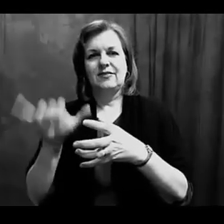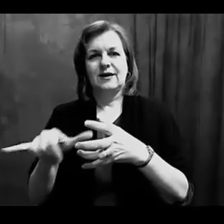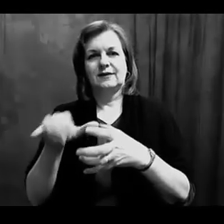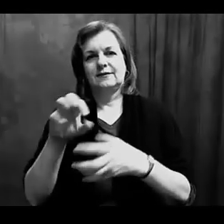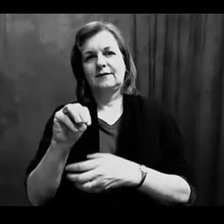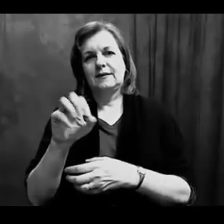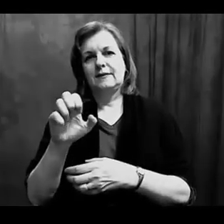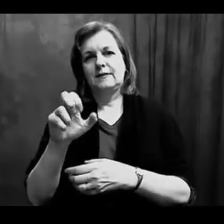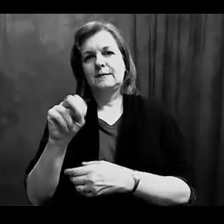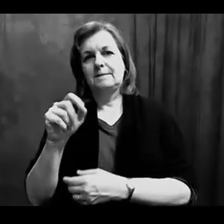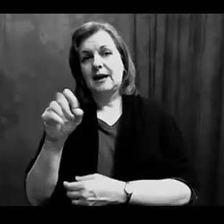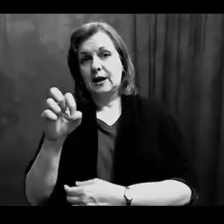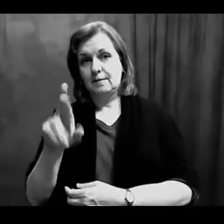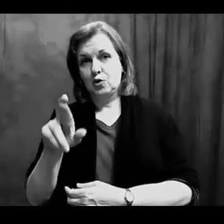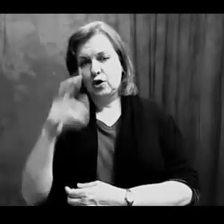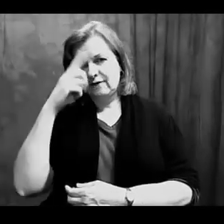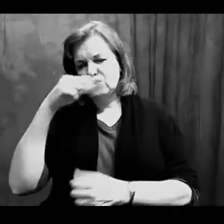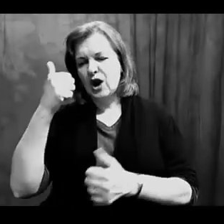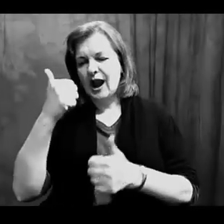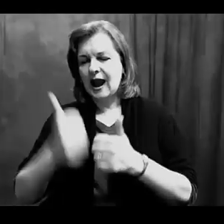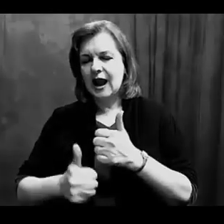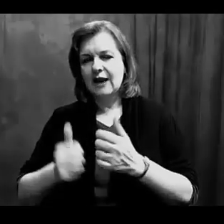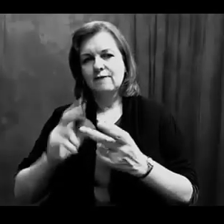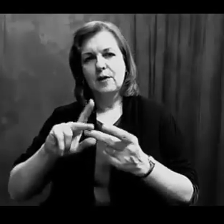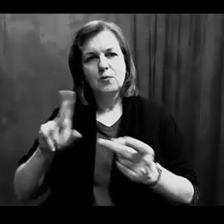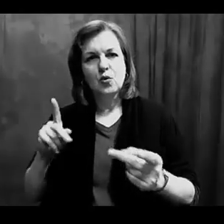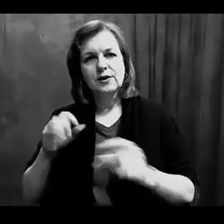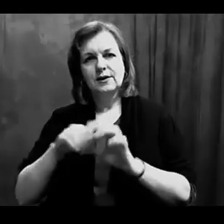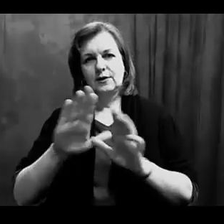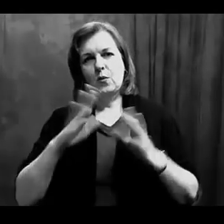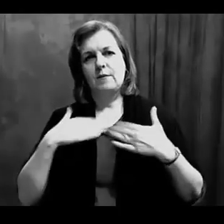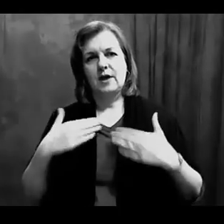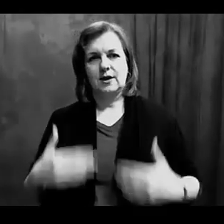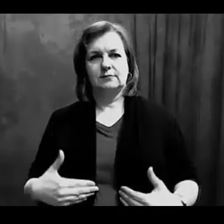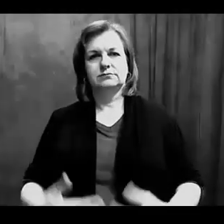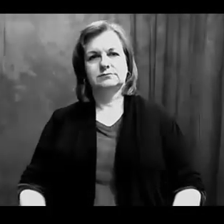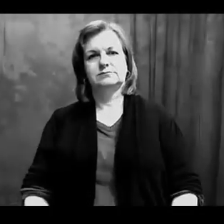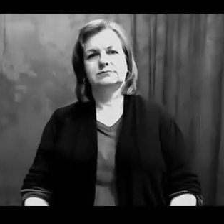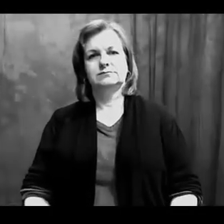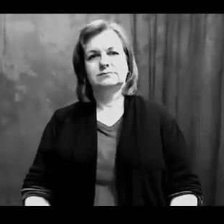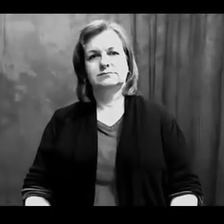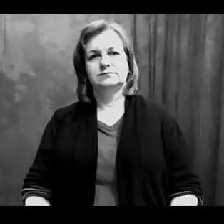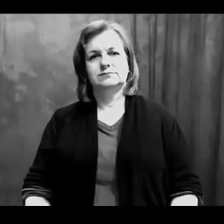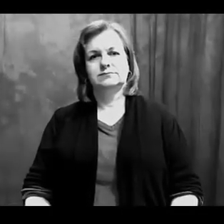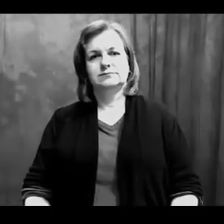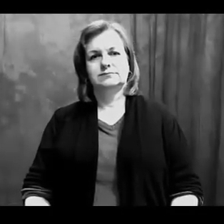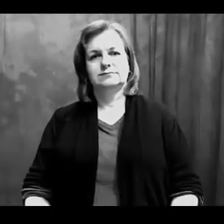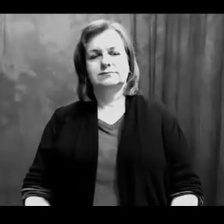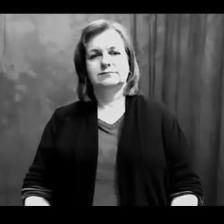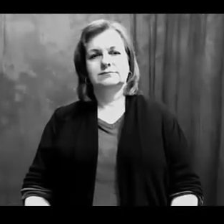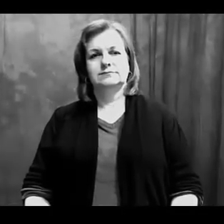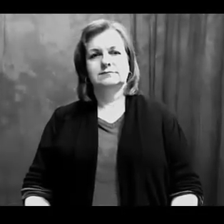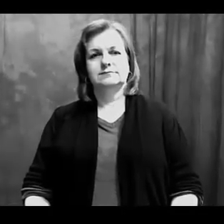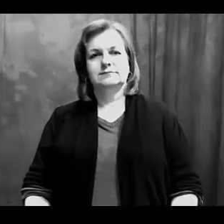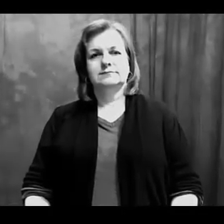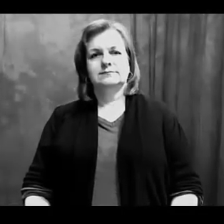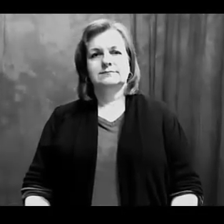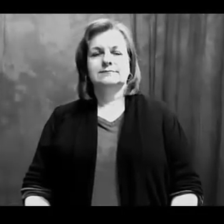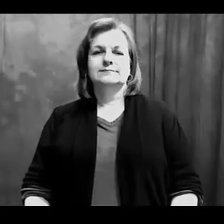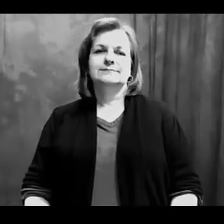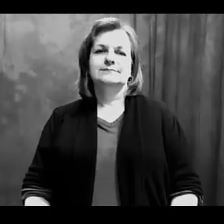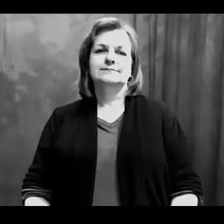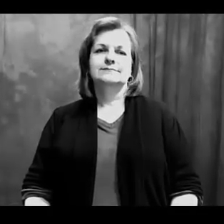This is the basic monomer for every single protein in your body.